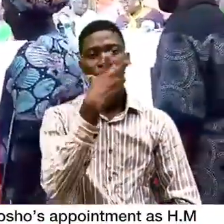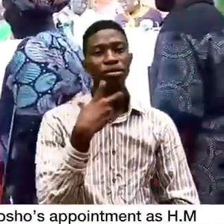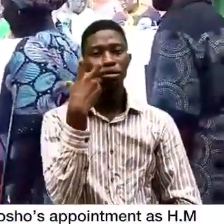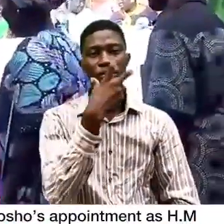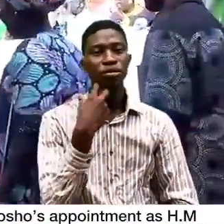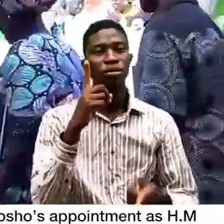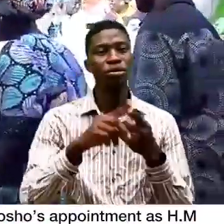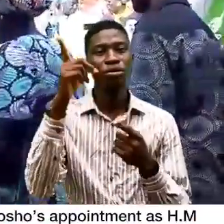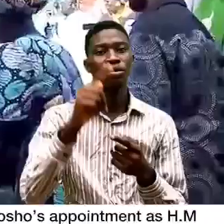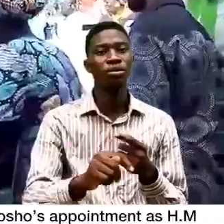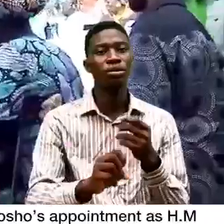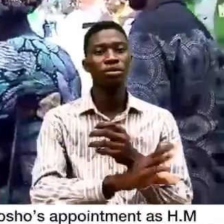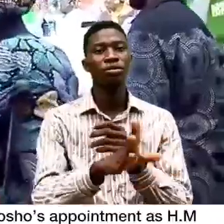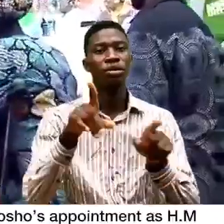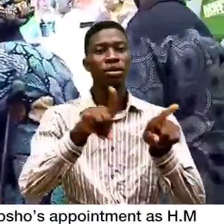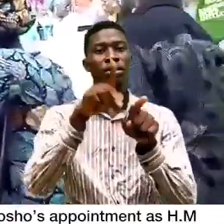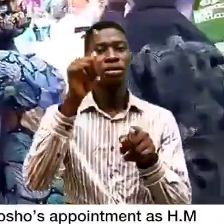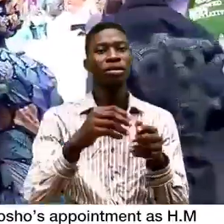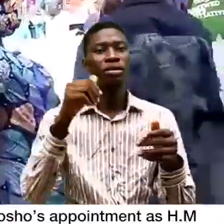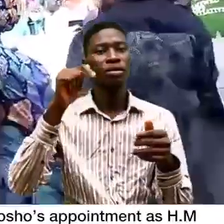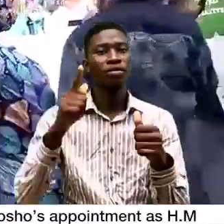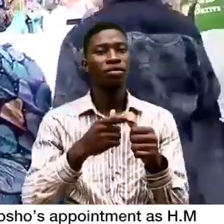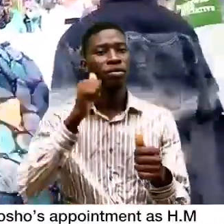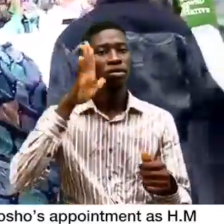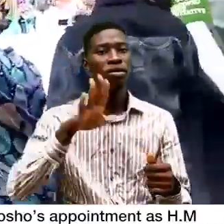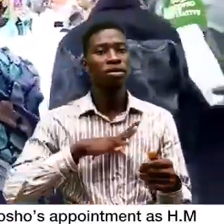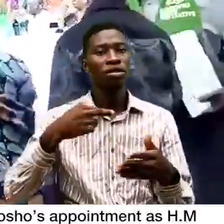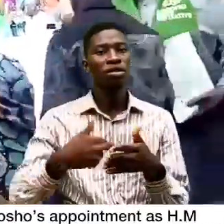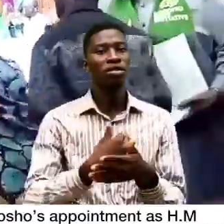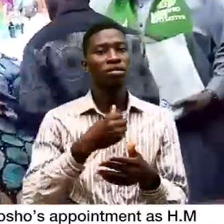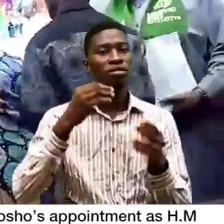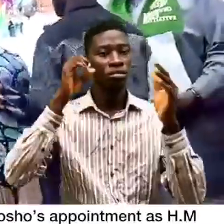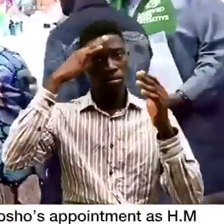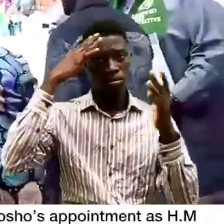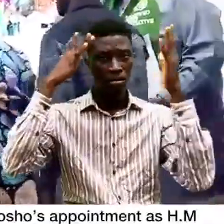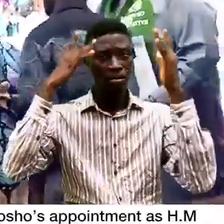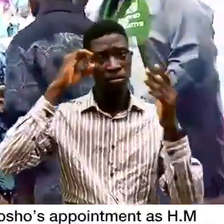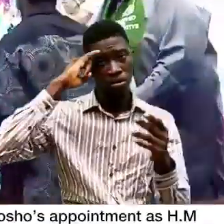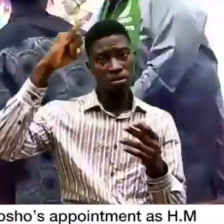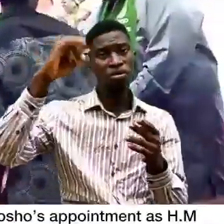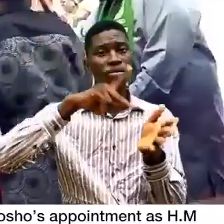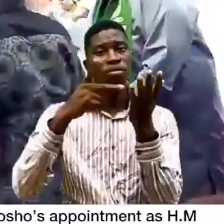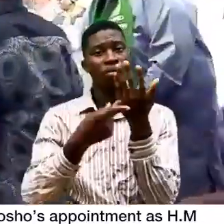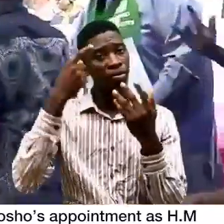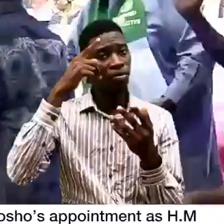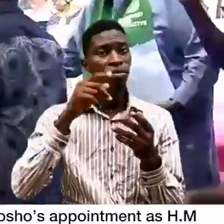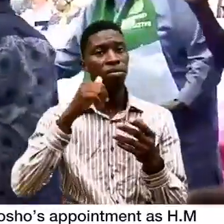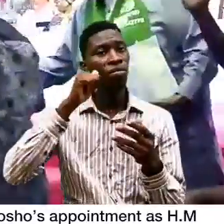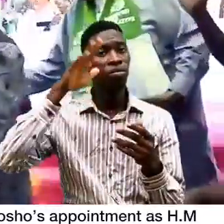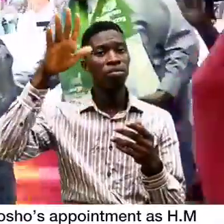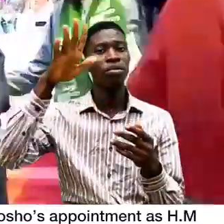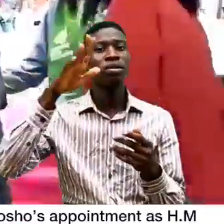Speaking to the press at the First Lady of Nigerian Renewed Hope Initiative Program for Women